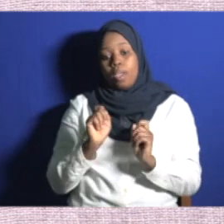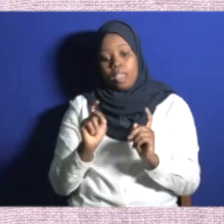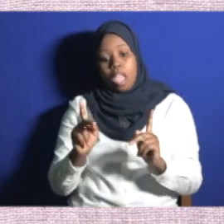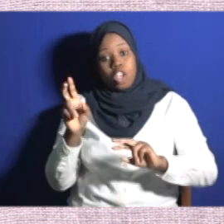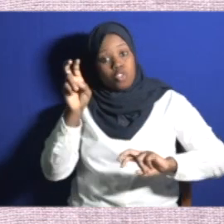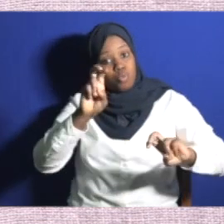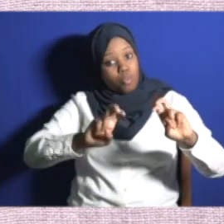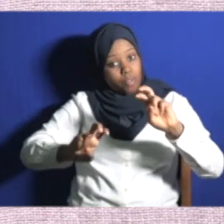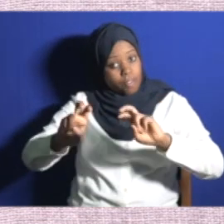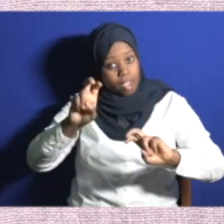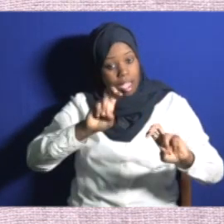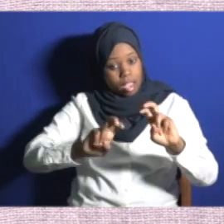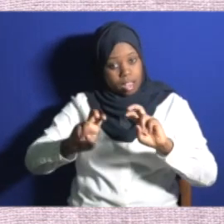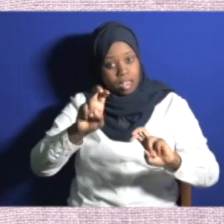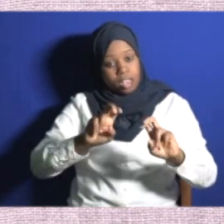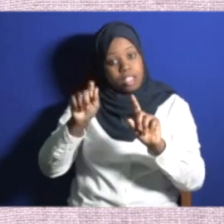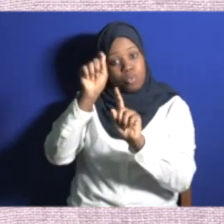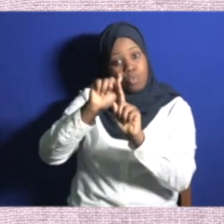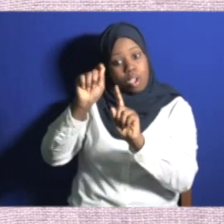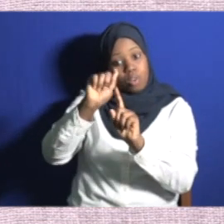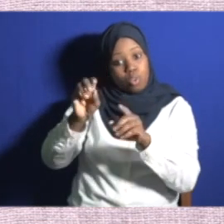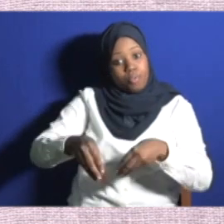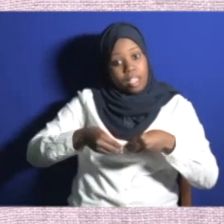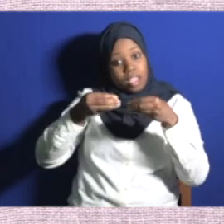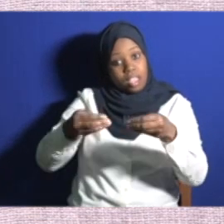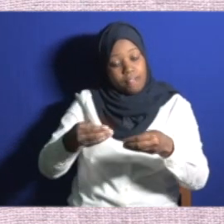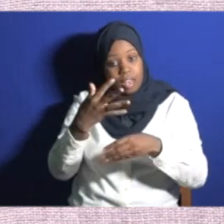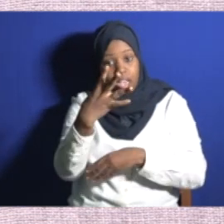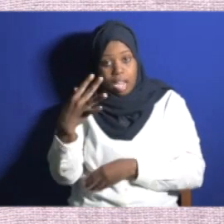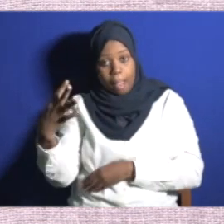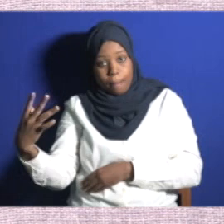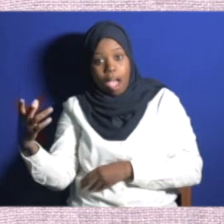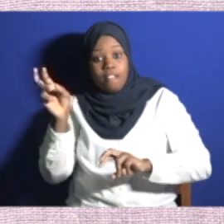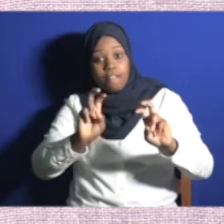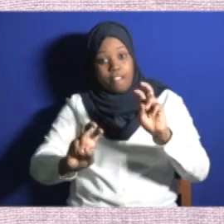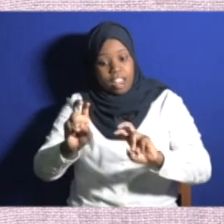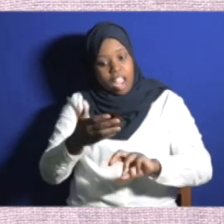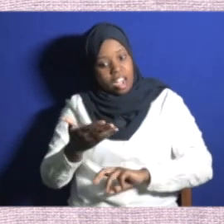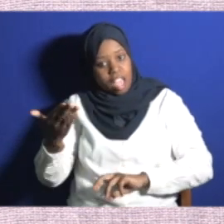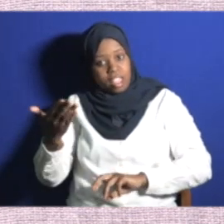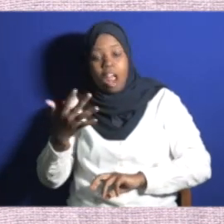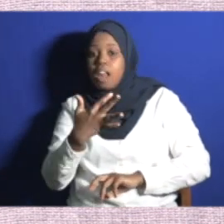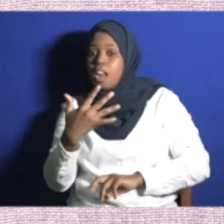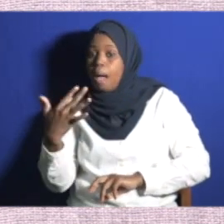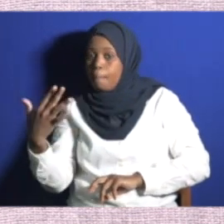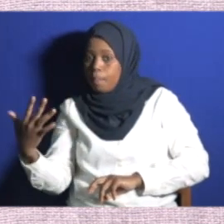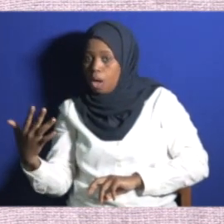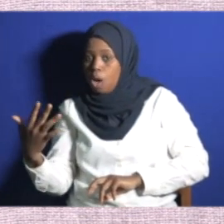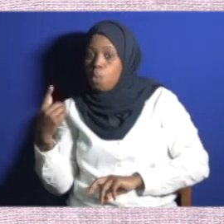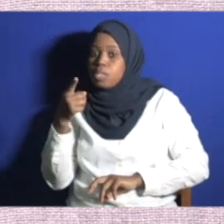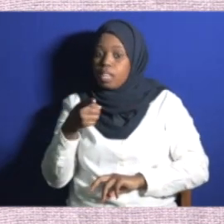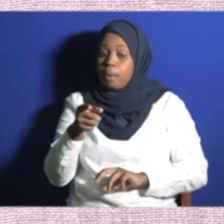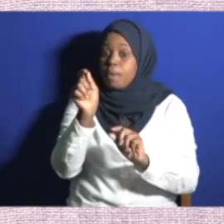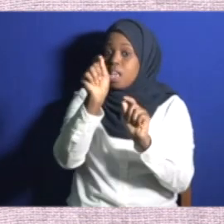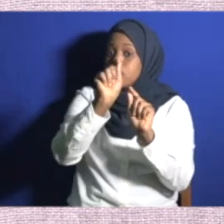of a given number means find another number which can be squared to give